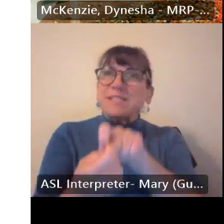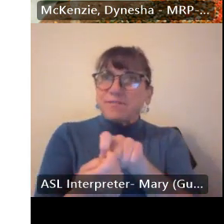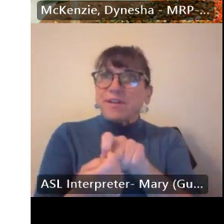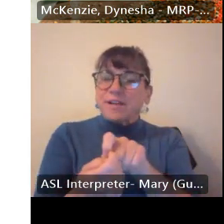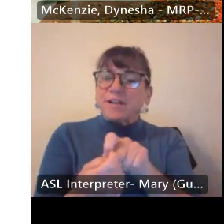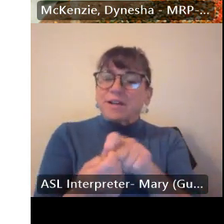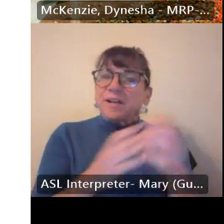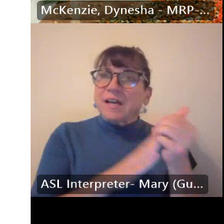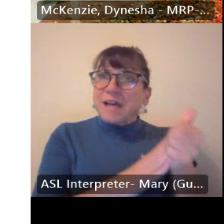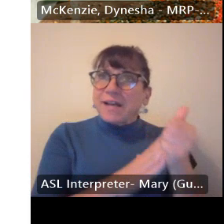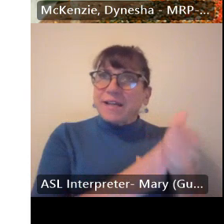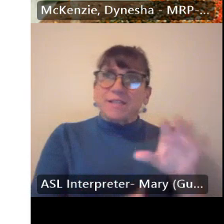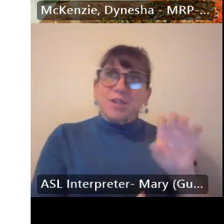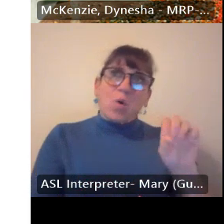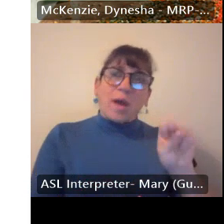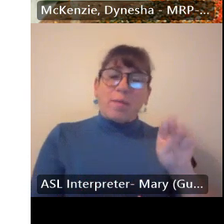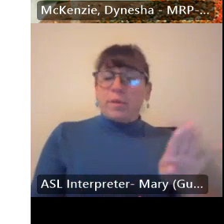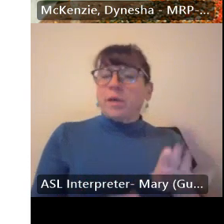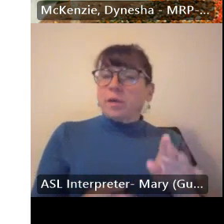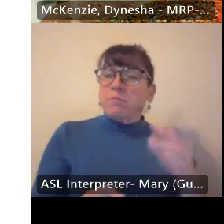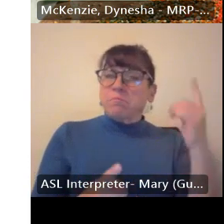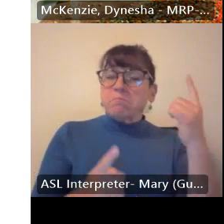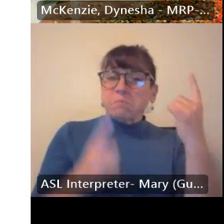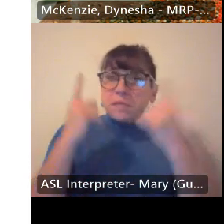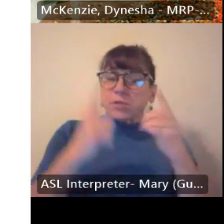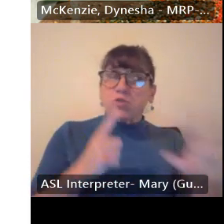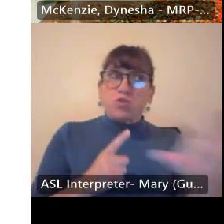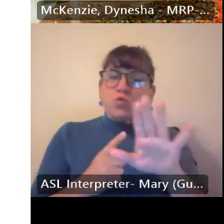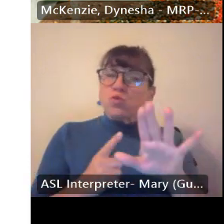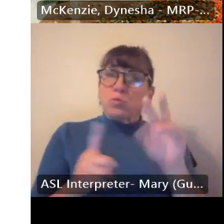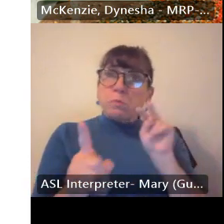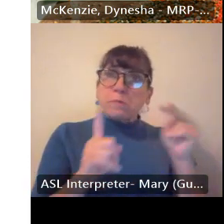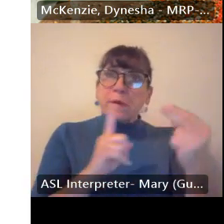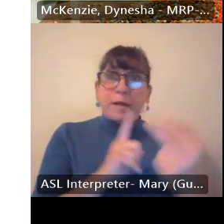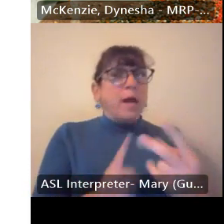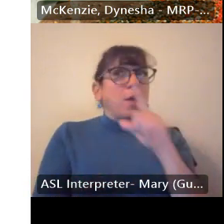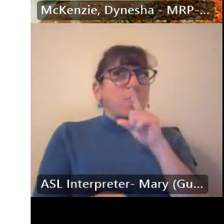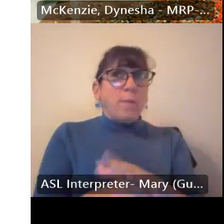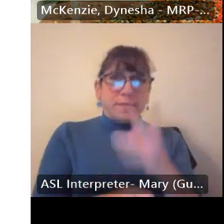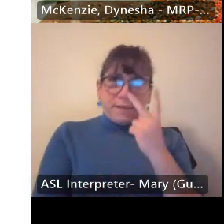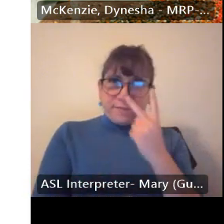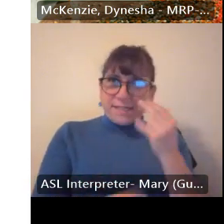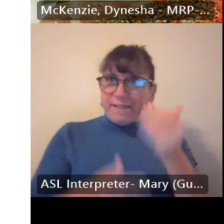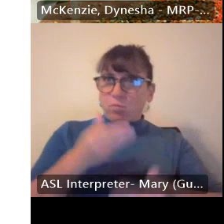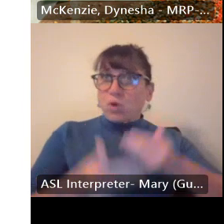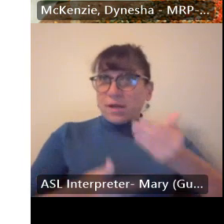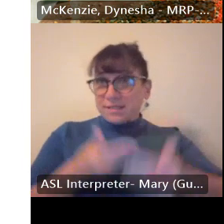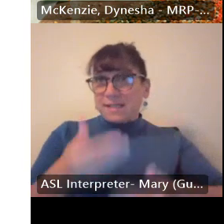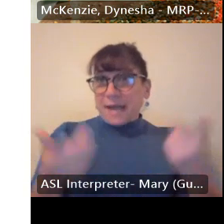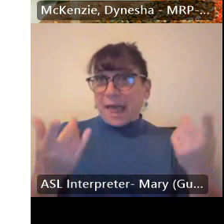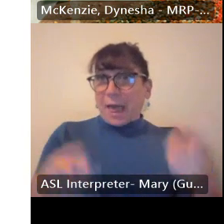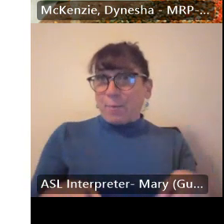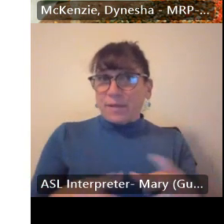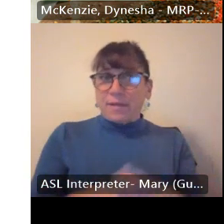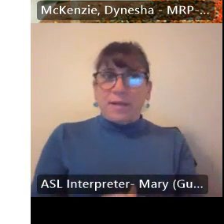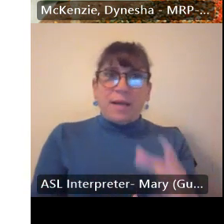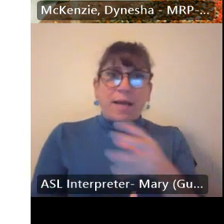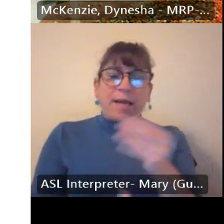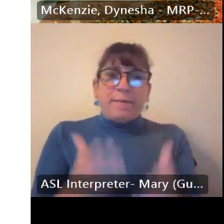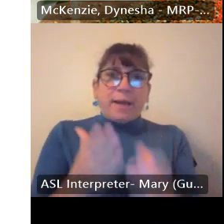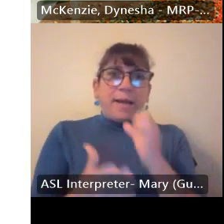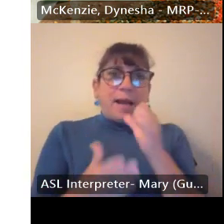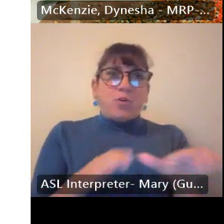do, OMB does take your views into consideration, I promise. I've seen that process and it does happen. They may not